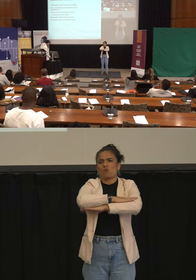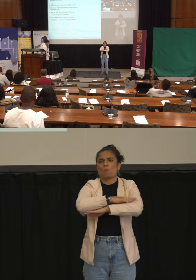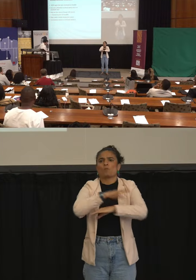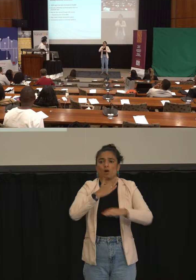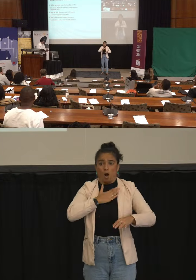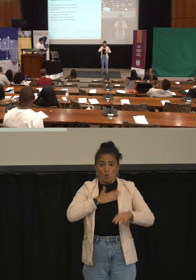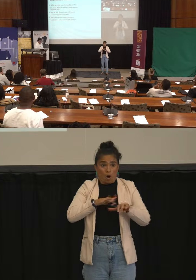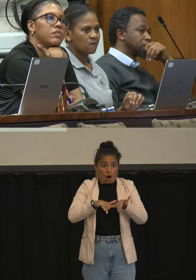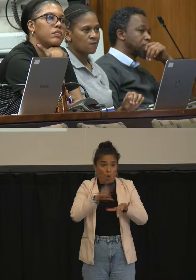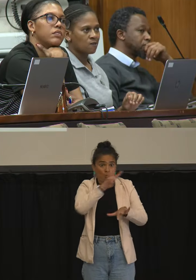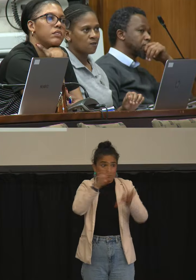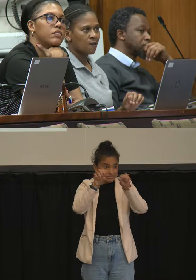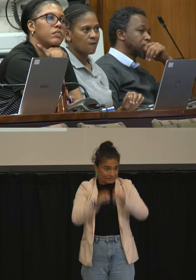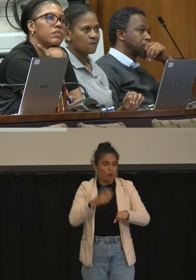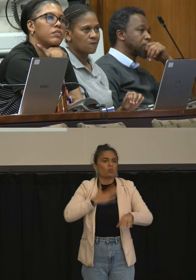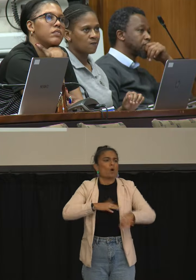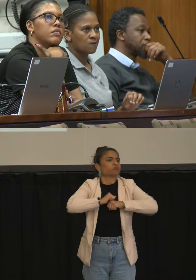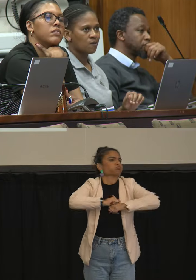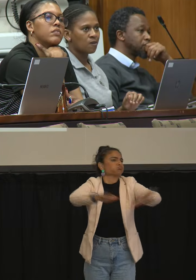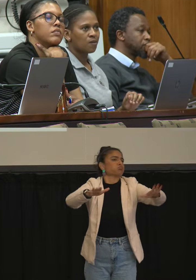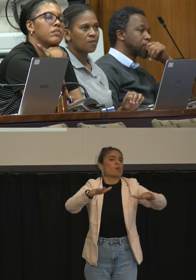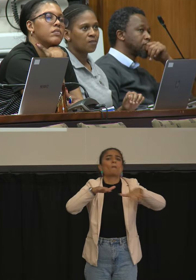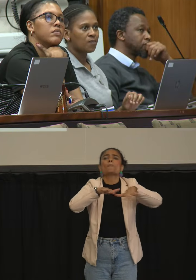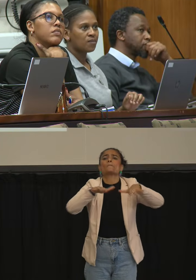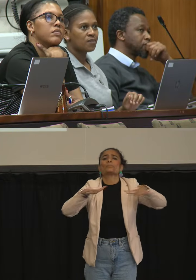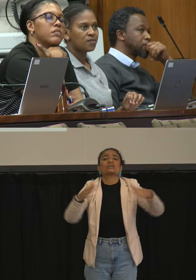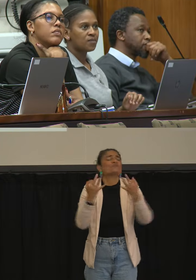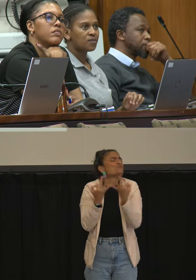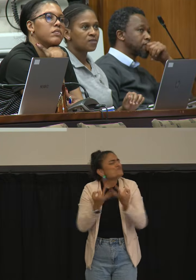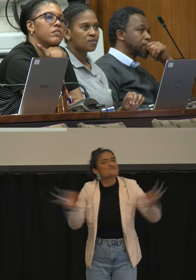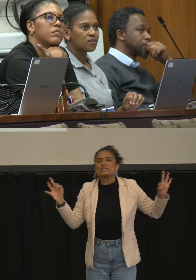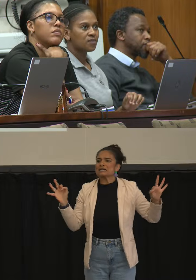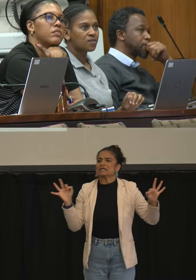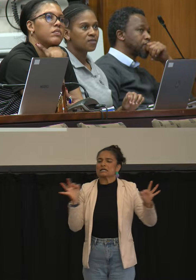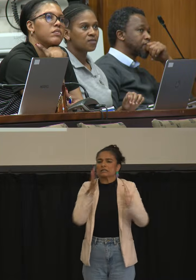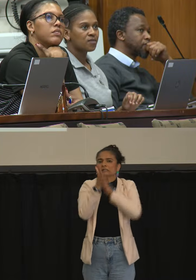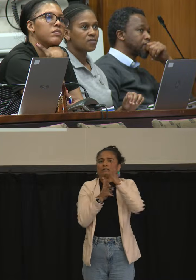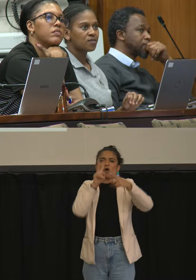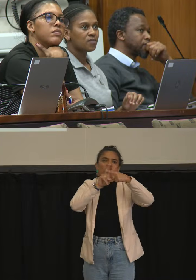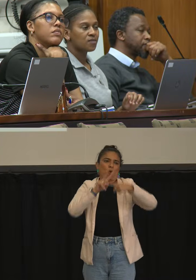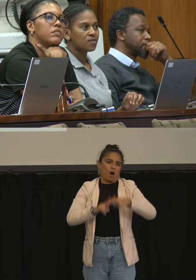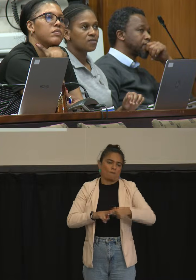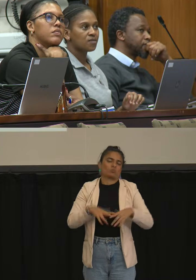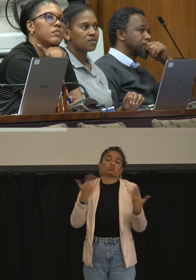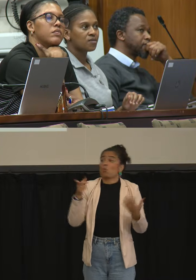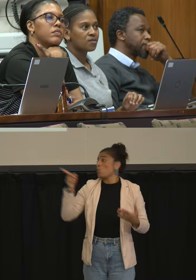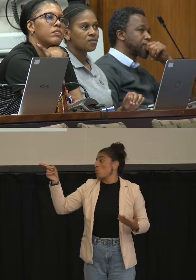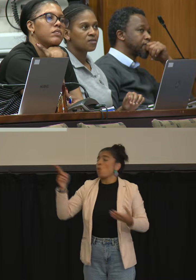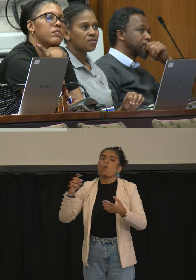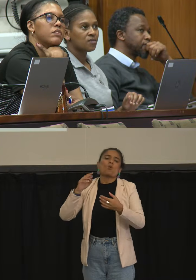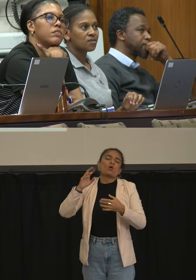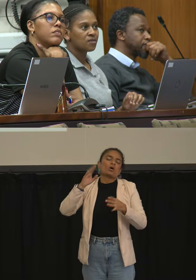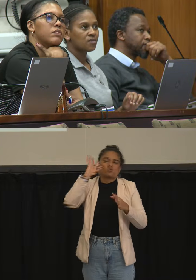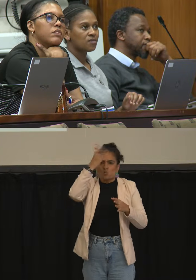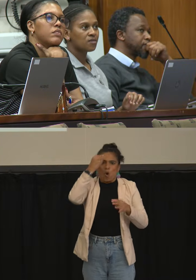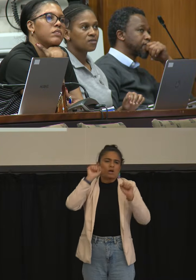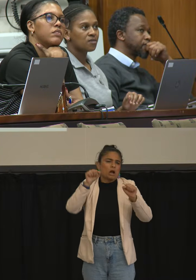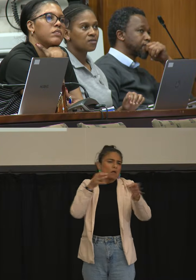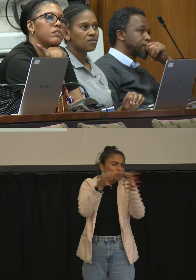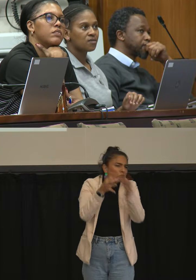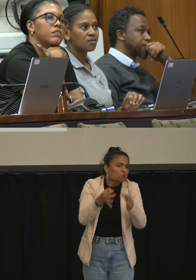a vocab, and it's available on the HandLab website. And that is a freely